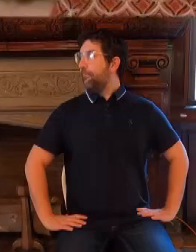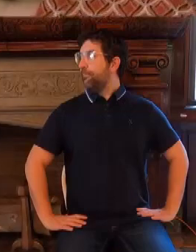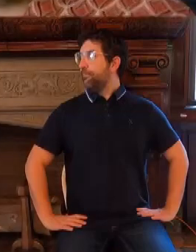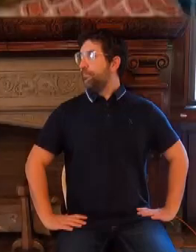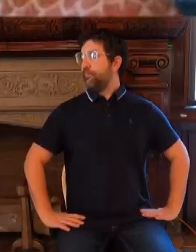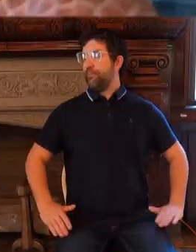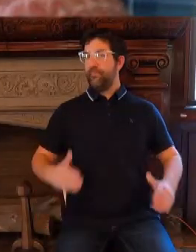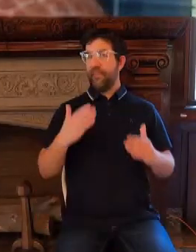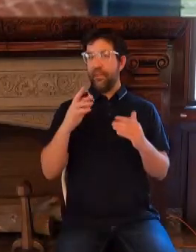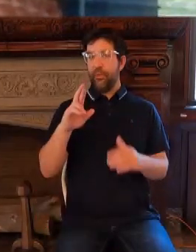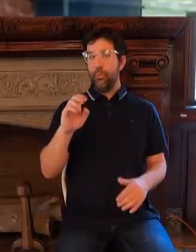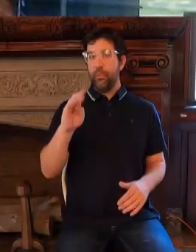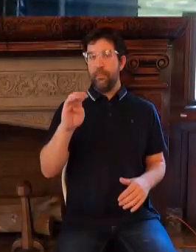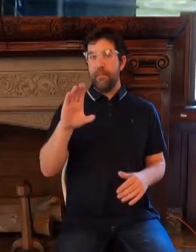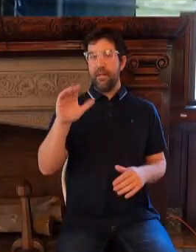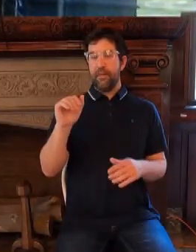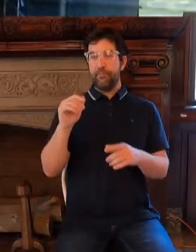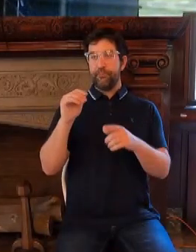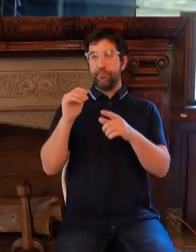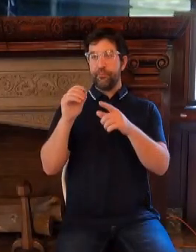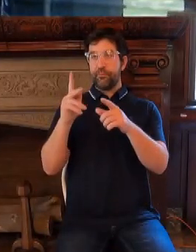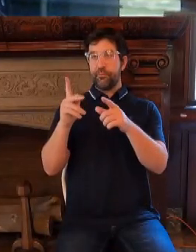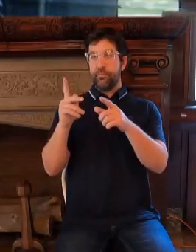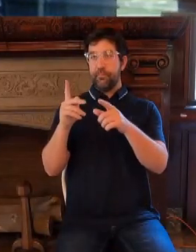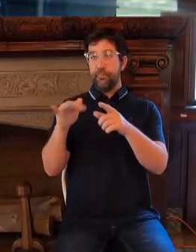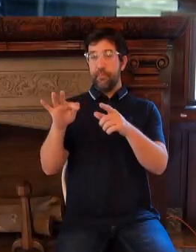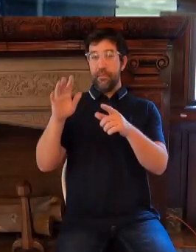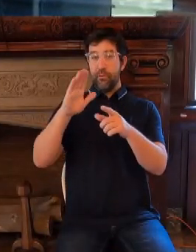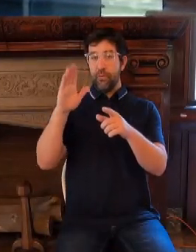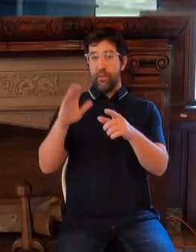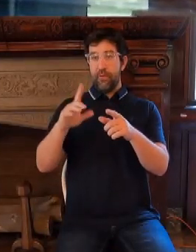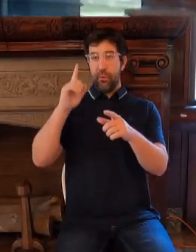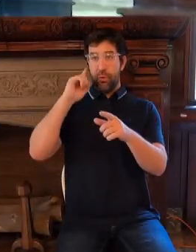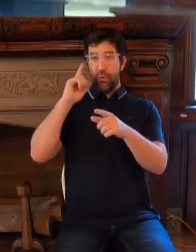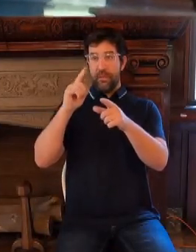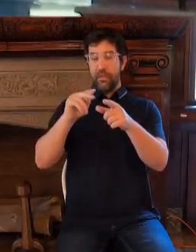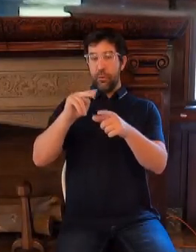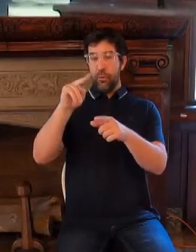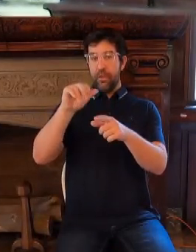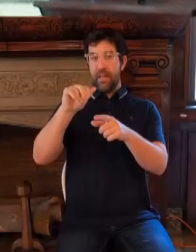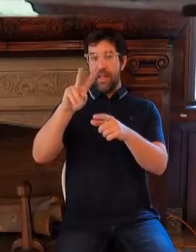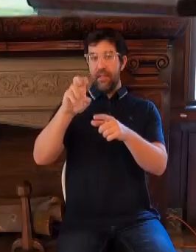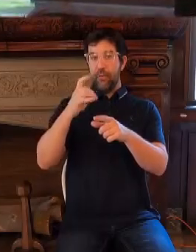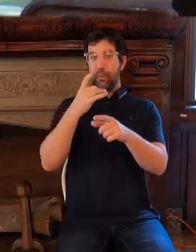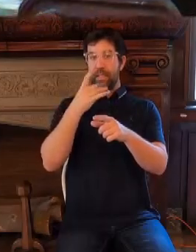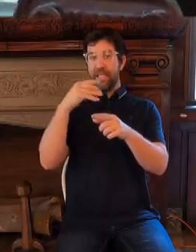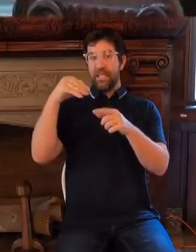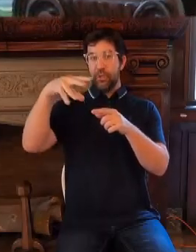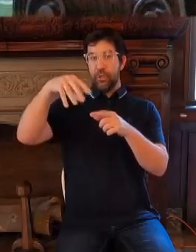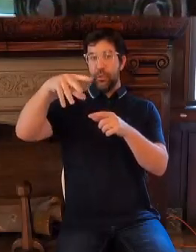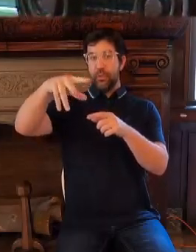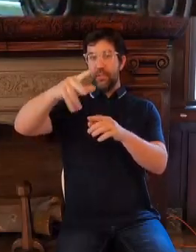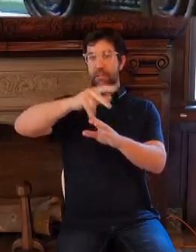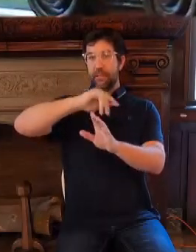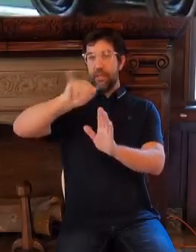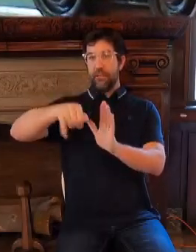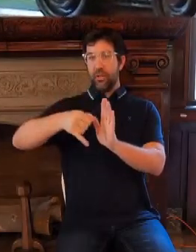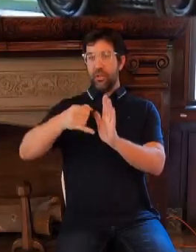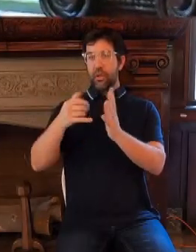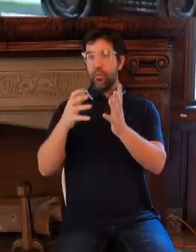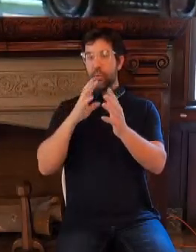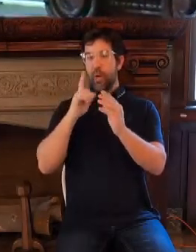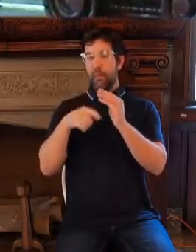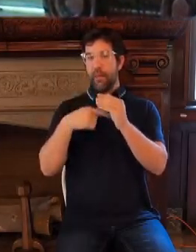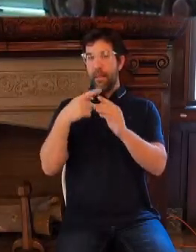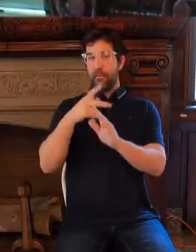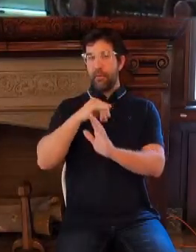Thanks, Rebecca. So for those that have never heard about the North Avenue Signals and Safety Project, we'd like to talk